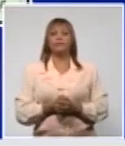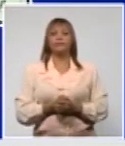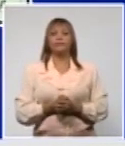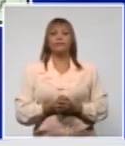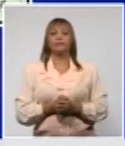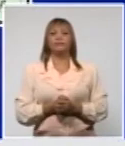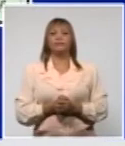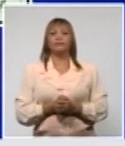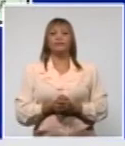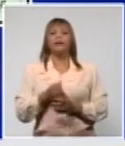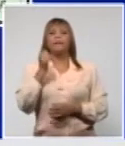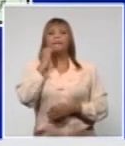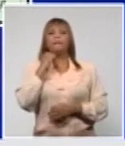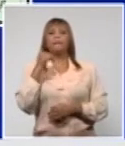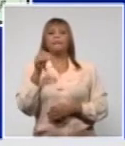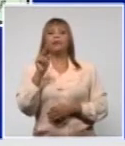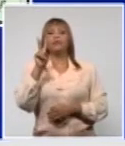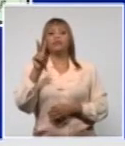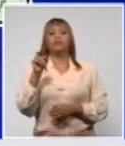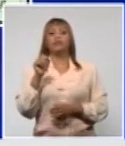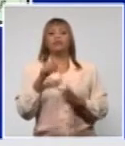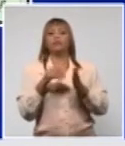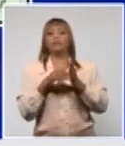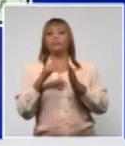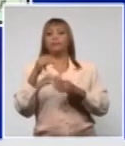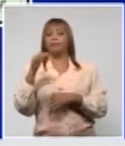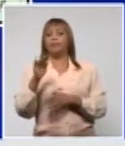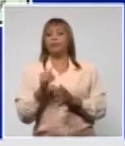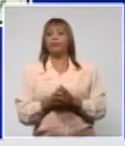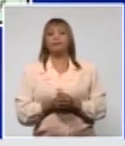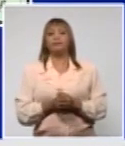6,757,131 COVID-19 cases and